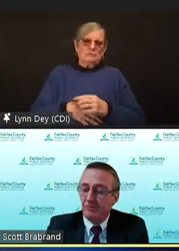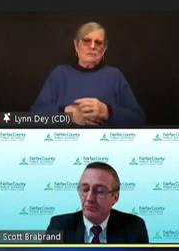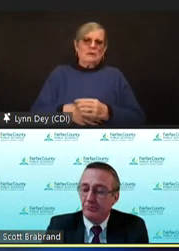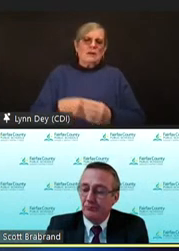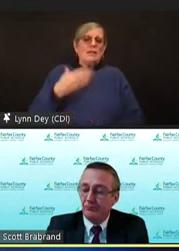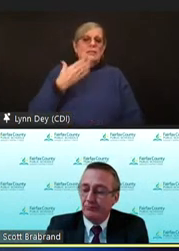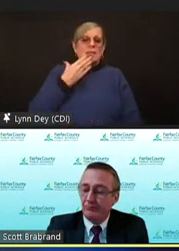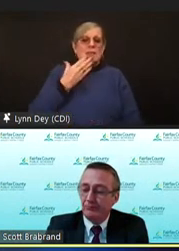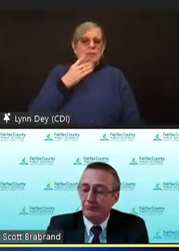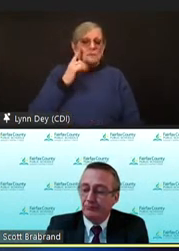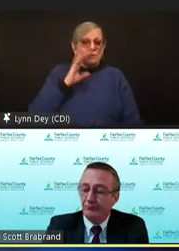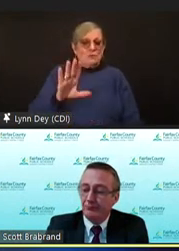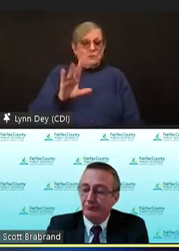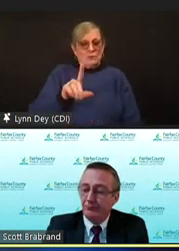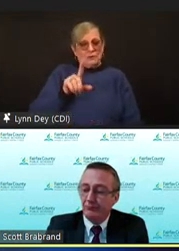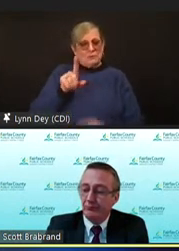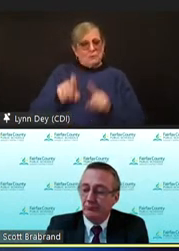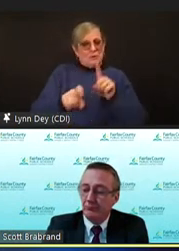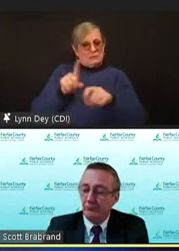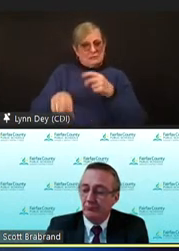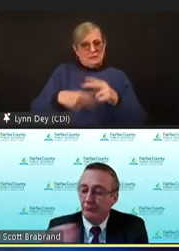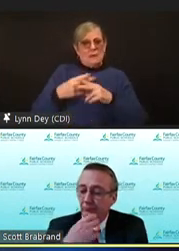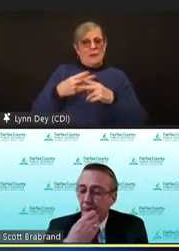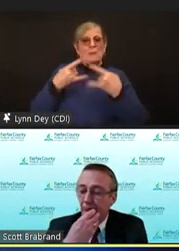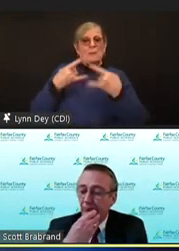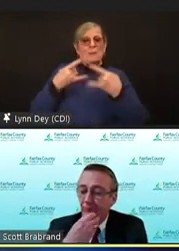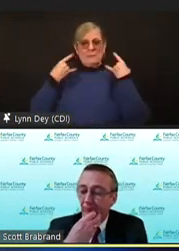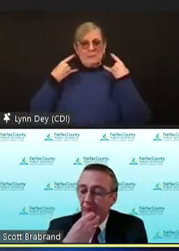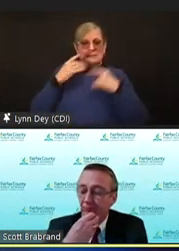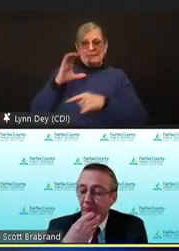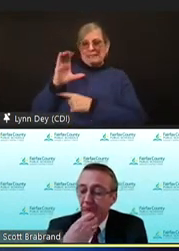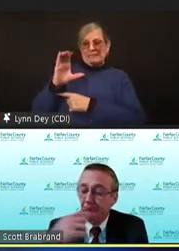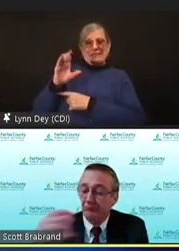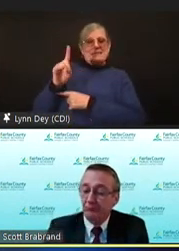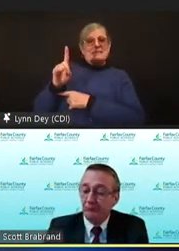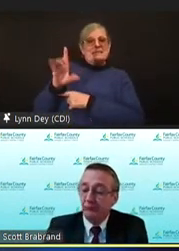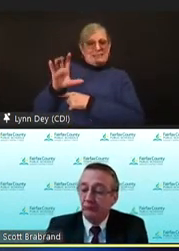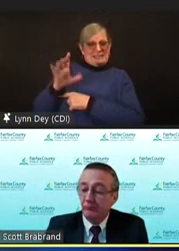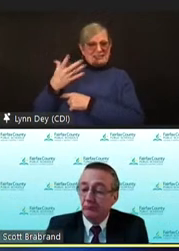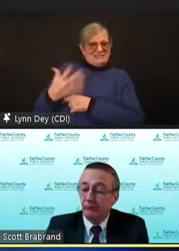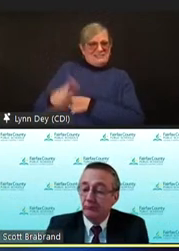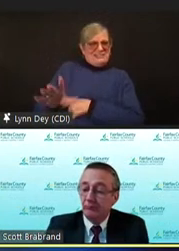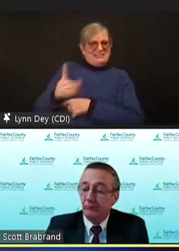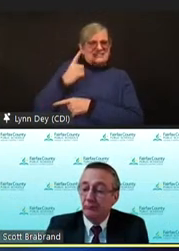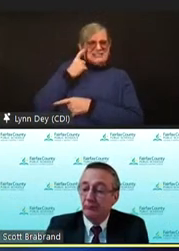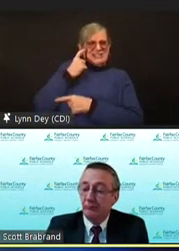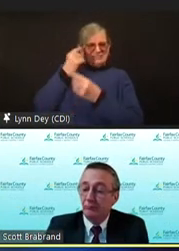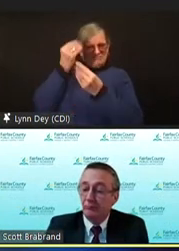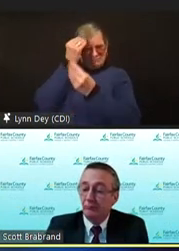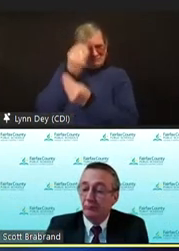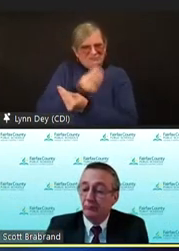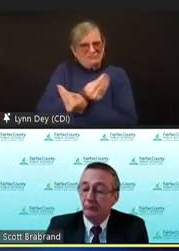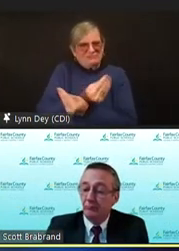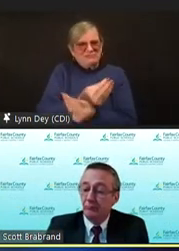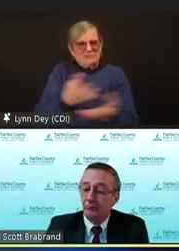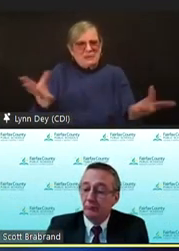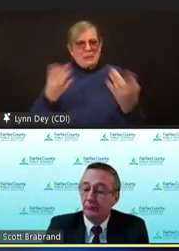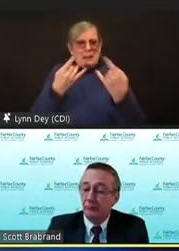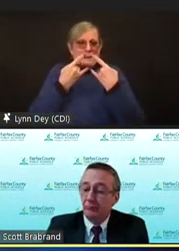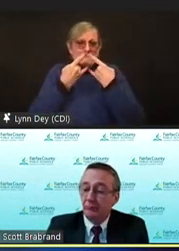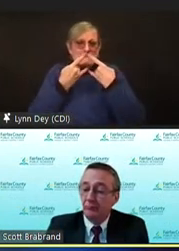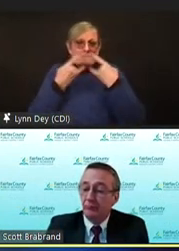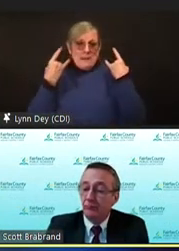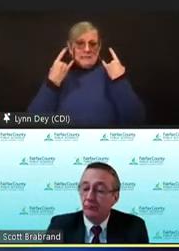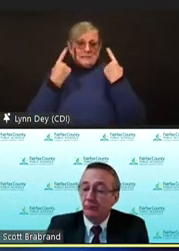The CDC did recently release some information as it related to the effectiveness of masks, and essentially they tiered